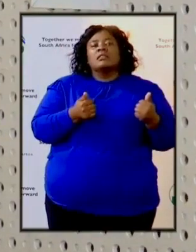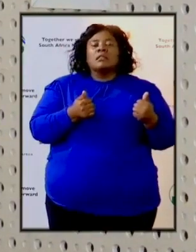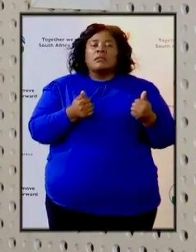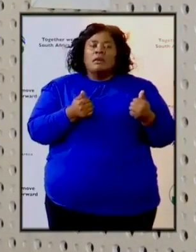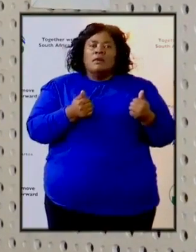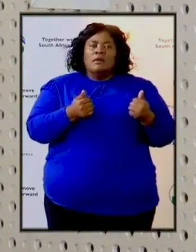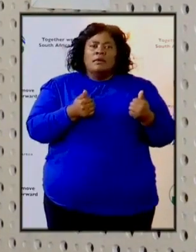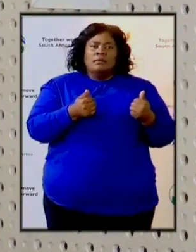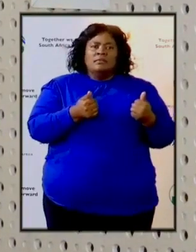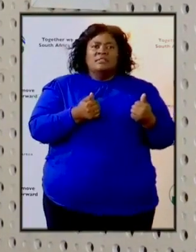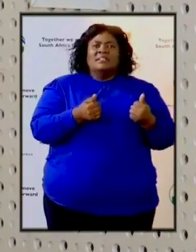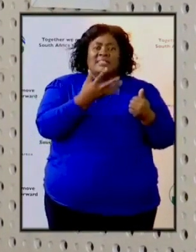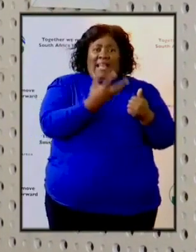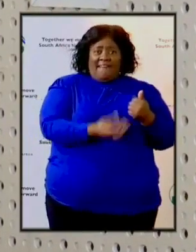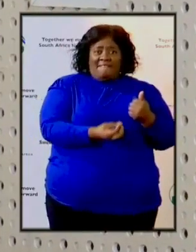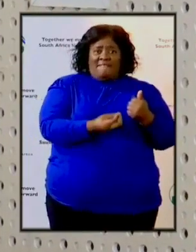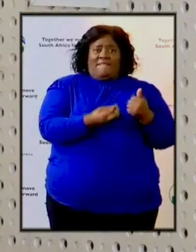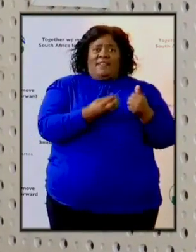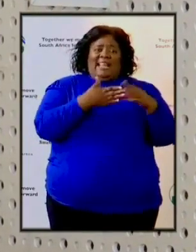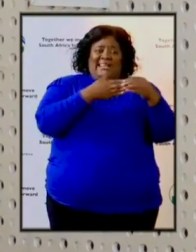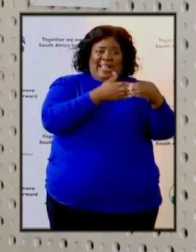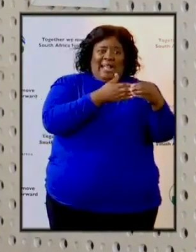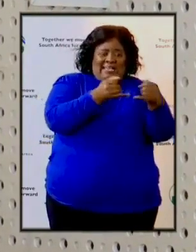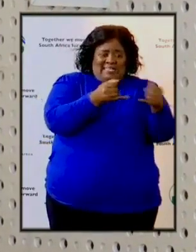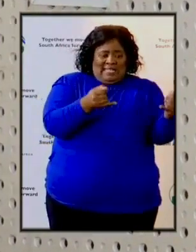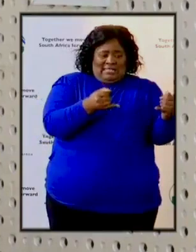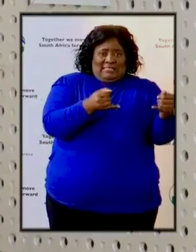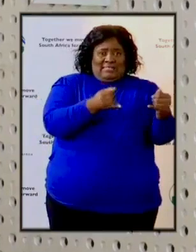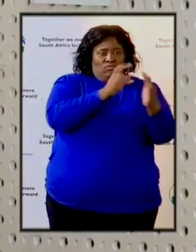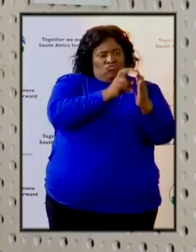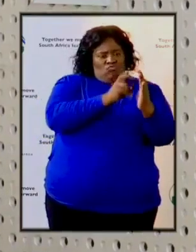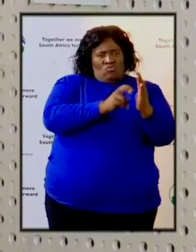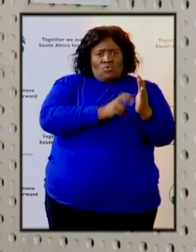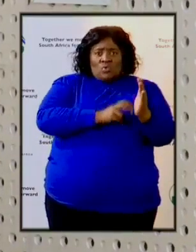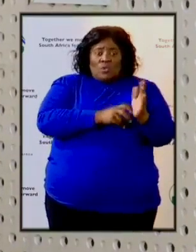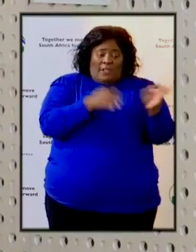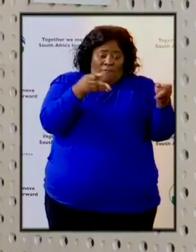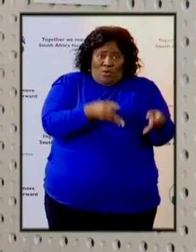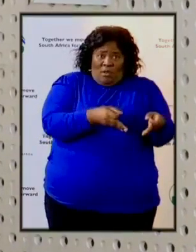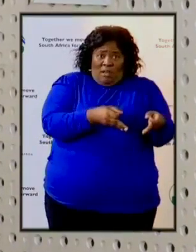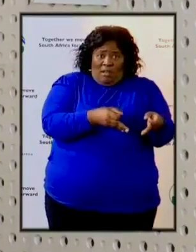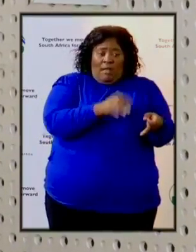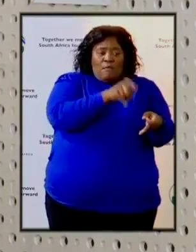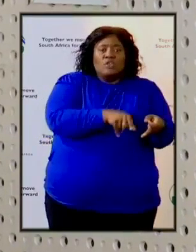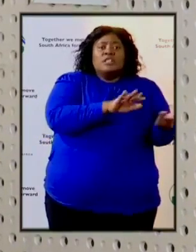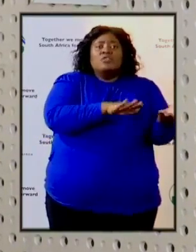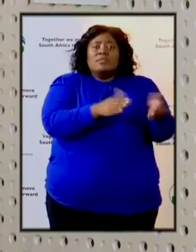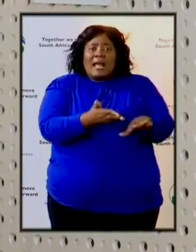has produced or released guidelines with regards to how COVID-19 funerals are going to be